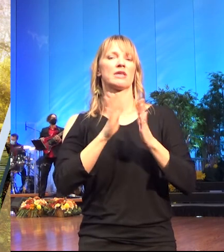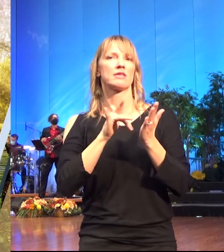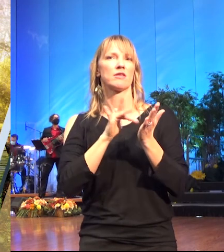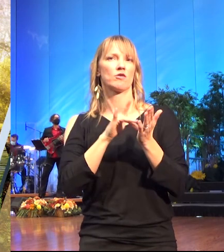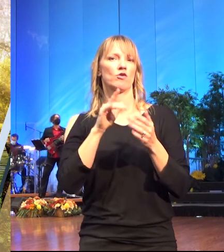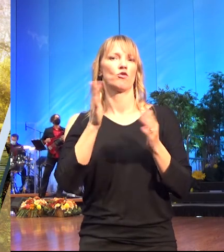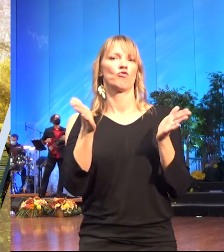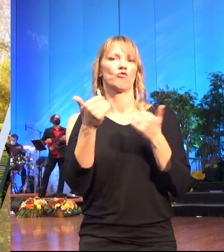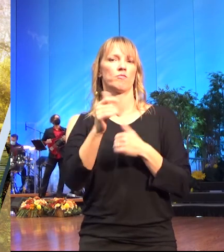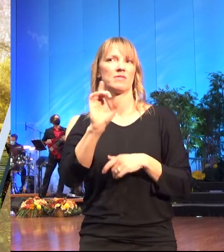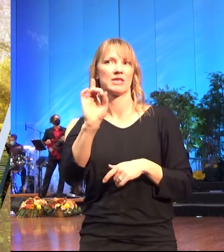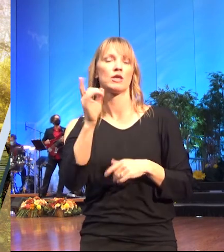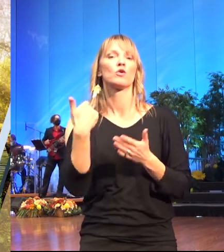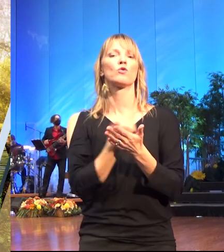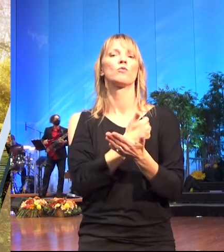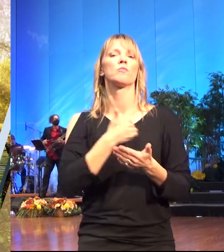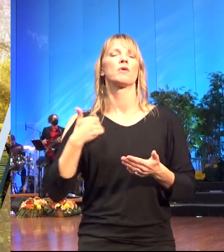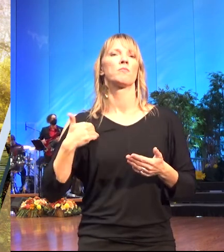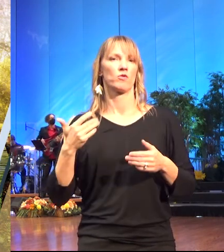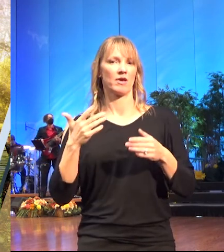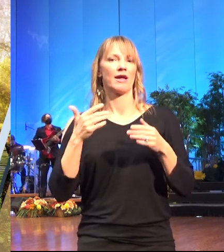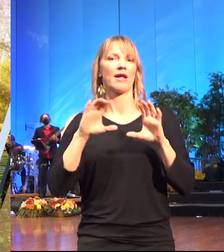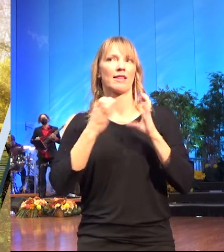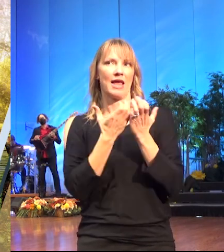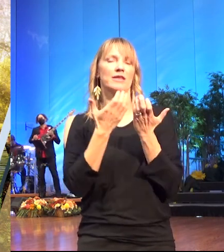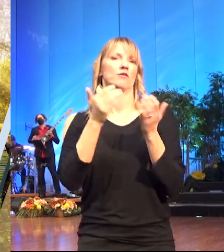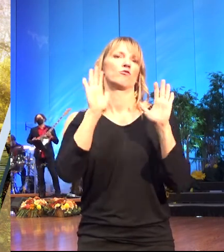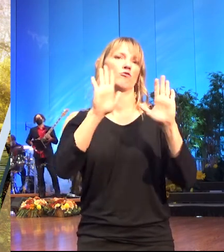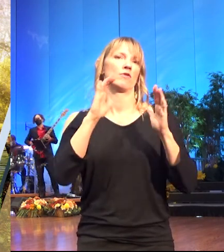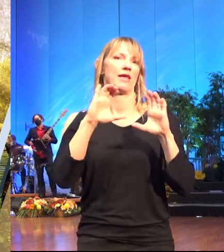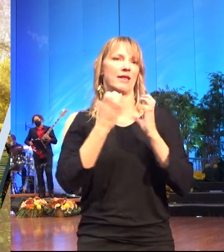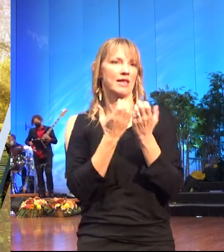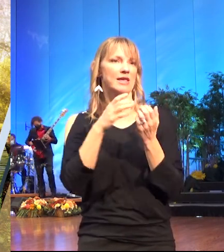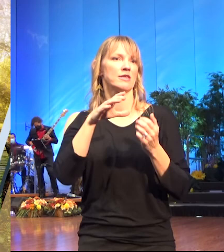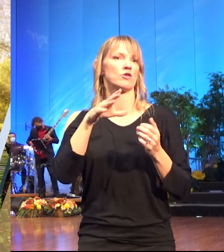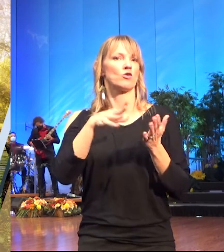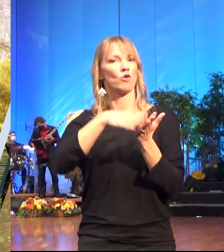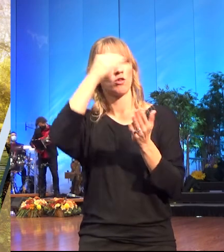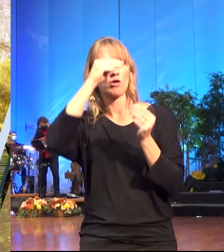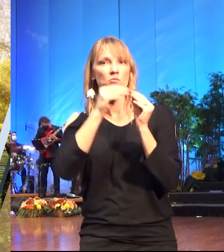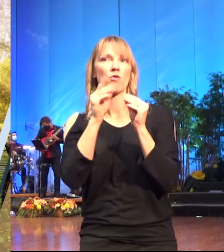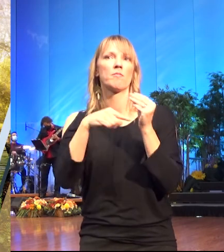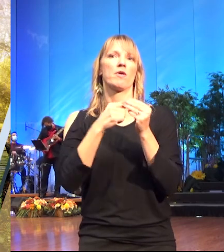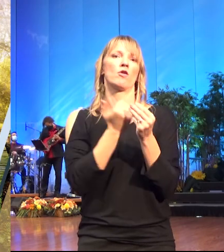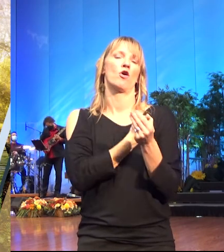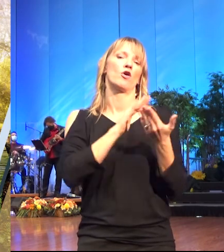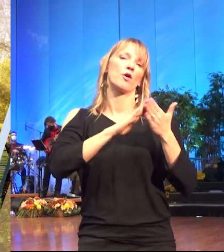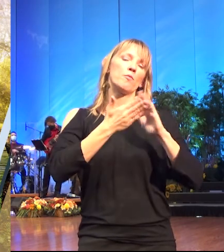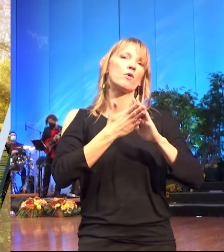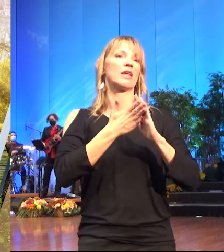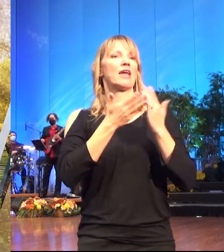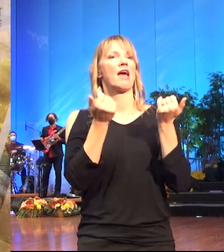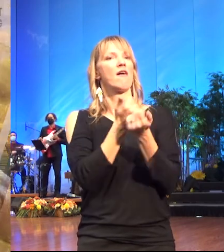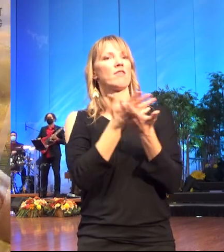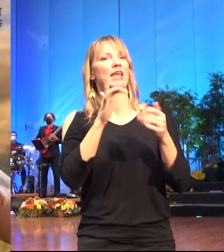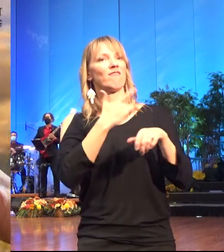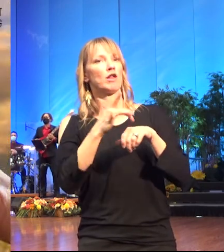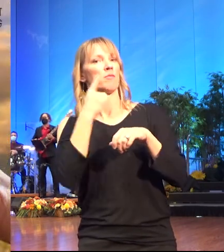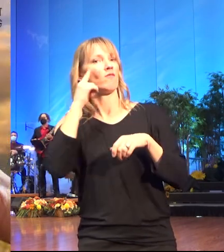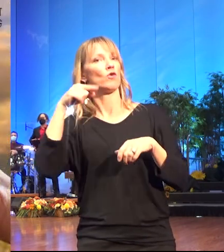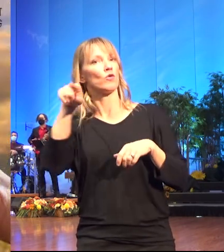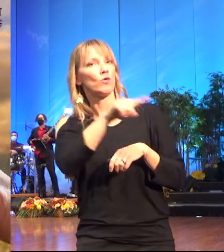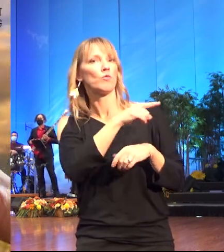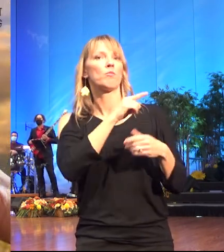to join and become a member, you can learn more about that. And she can tell you all about it. So please join Reverend Zamira for that. And again, don't forget